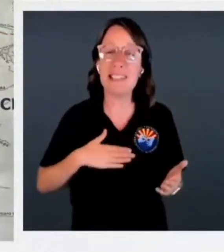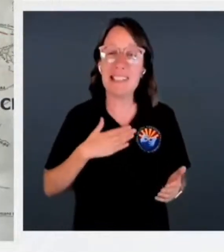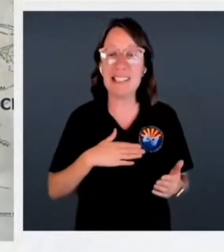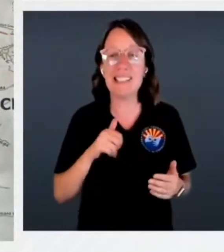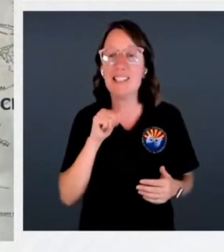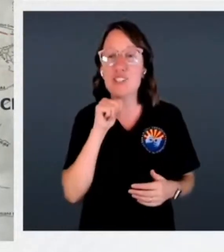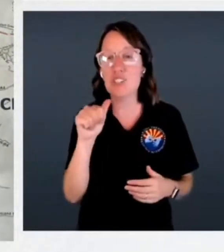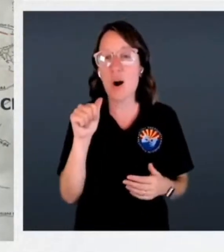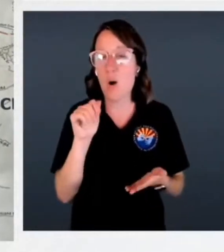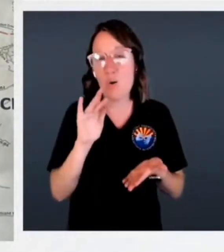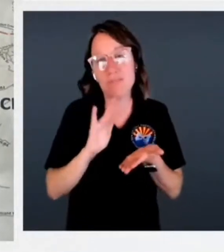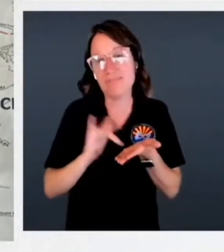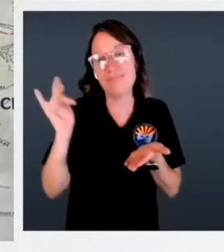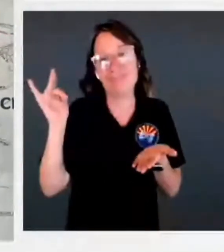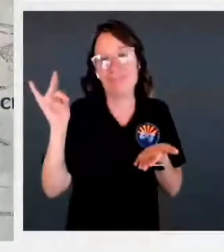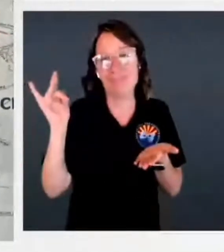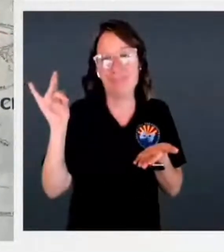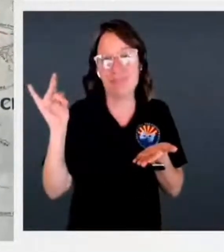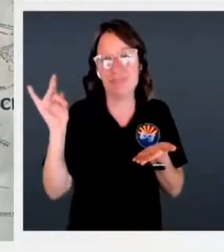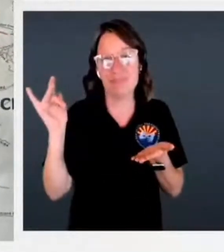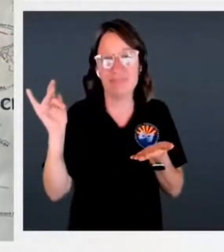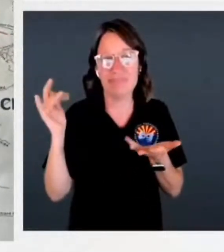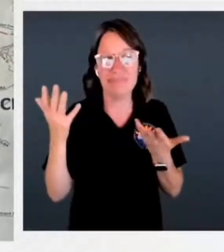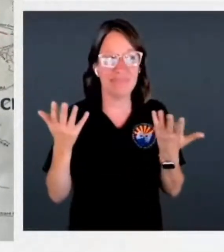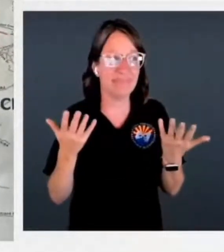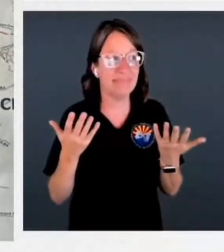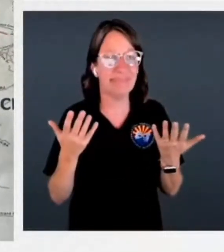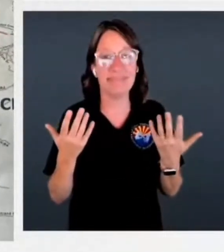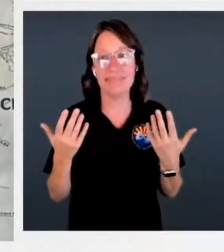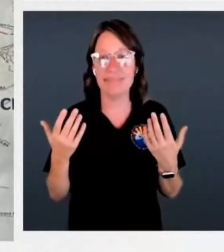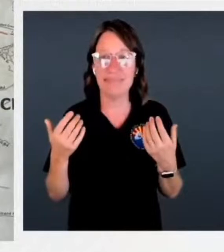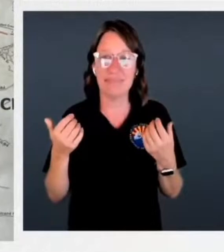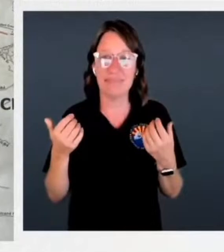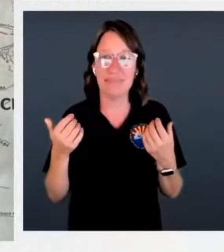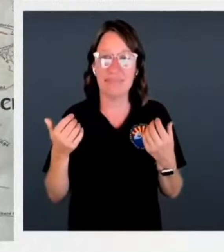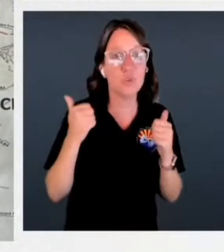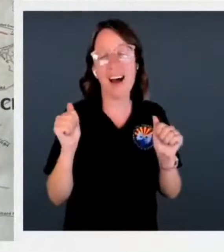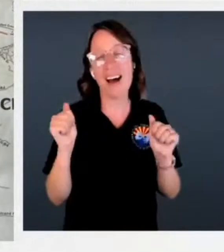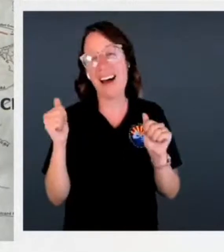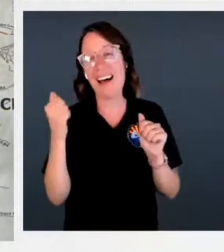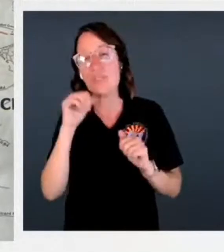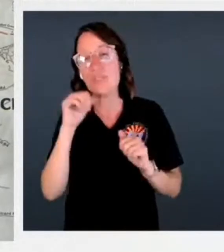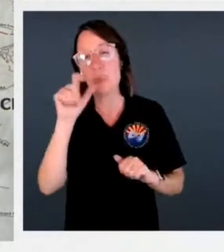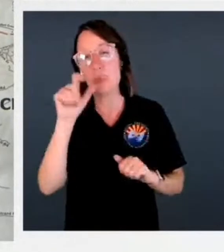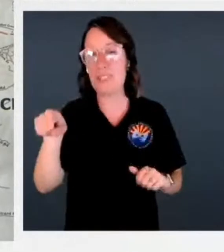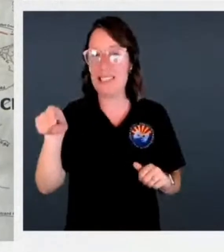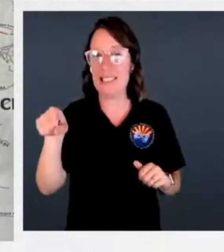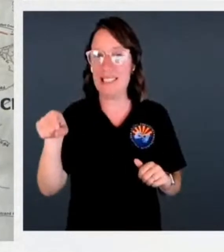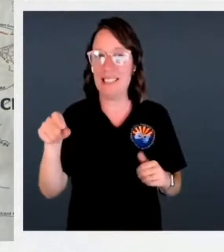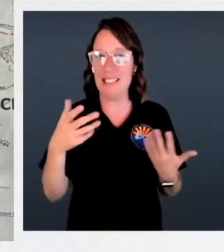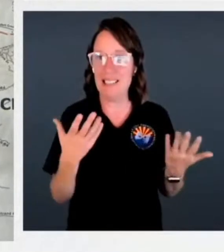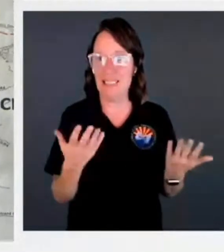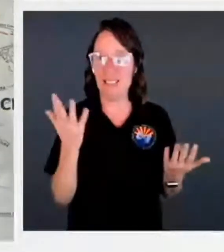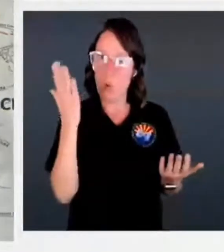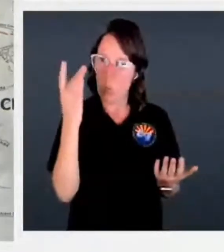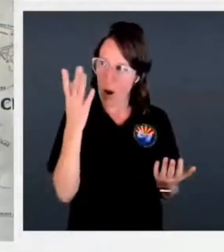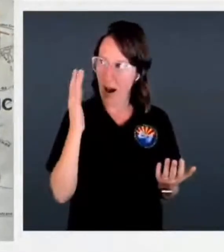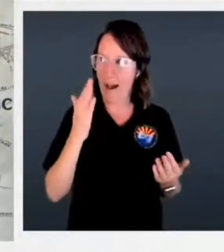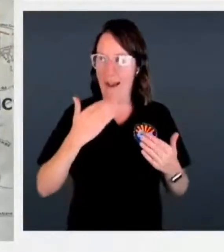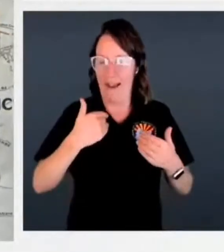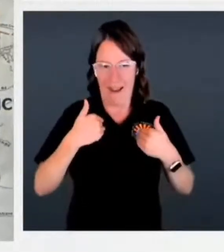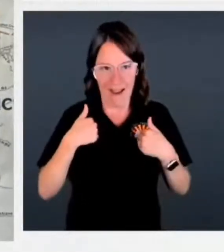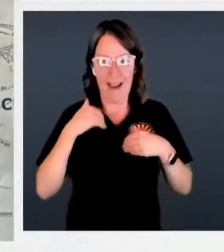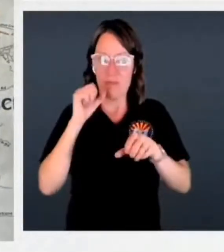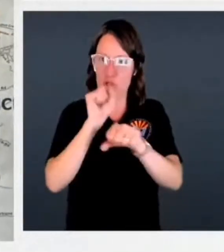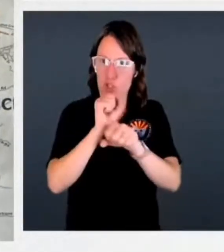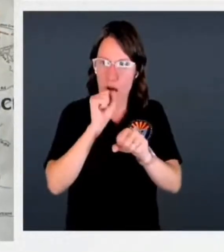way that it's going to, put a real, damper on our efforts of being out and patrolling. So, but we want to be there